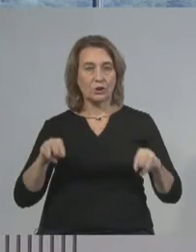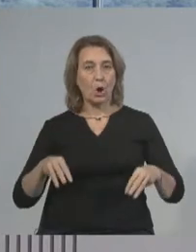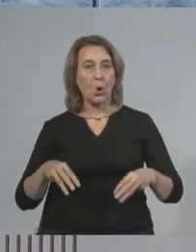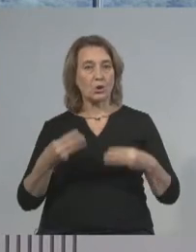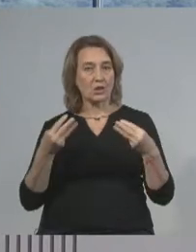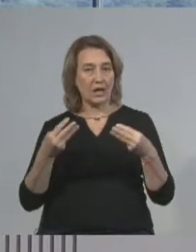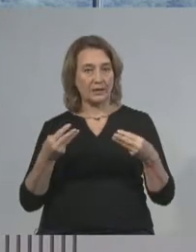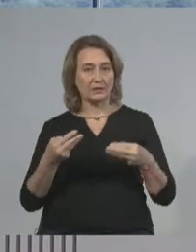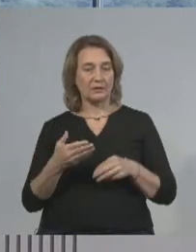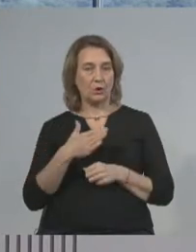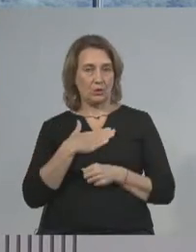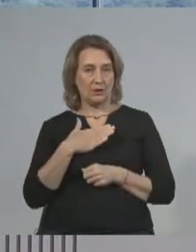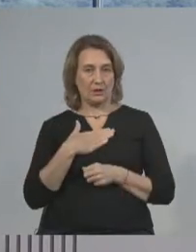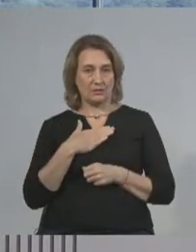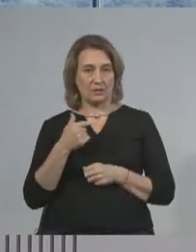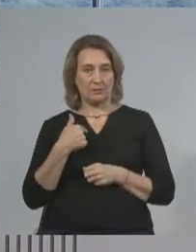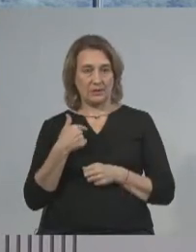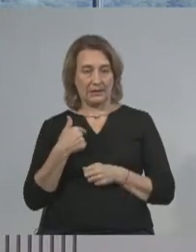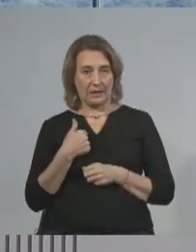speakers